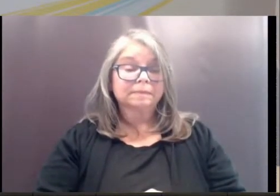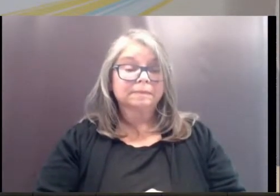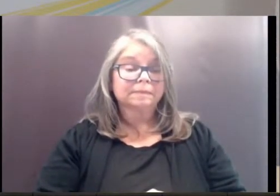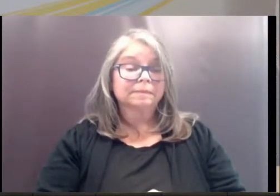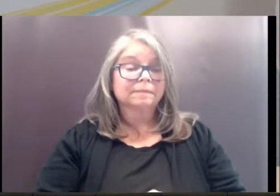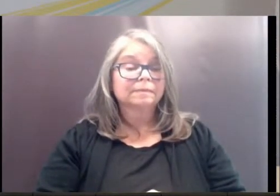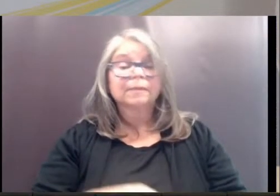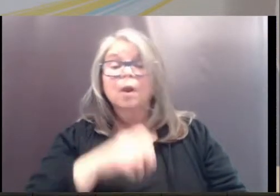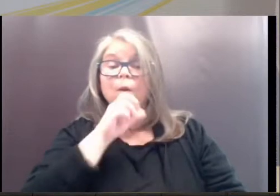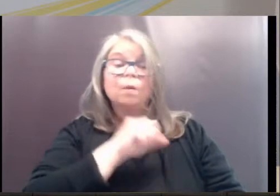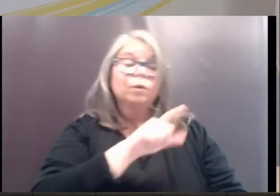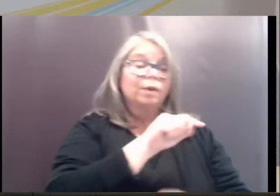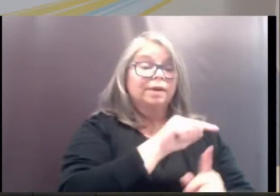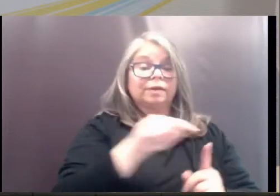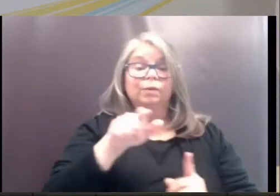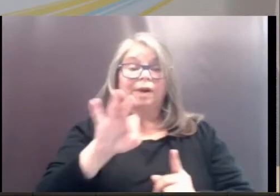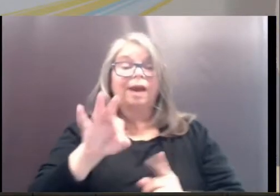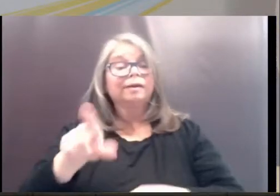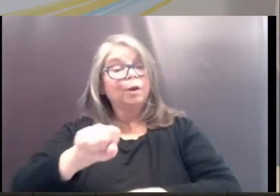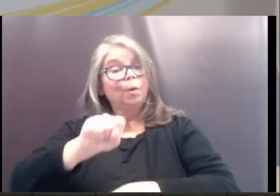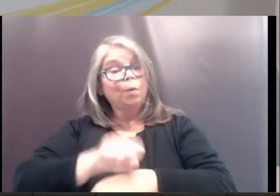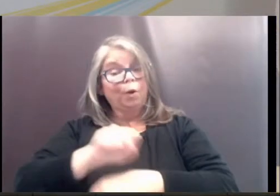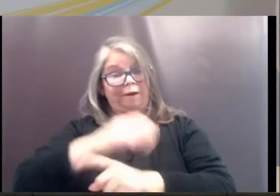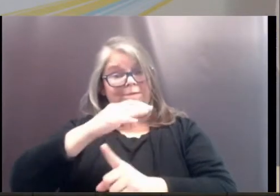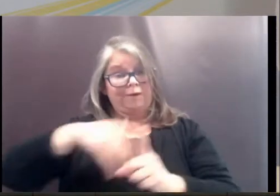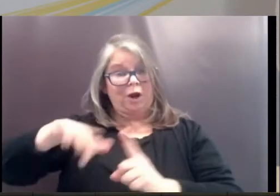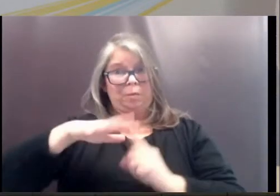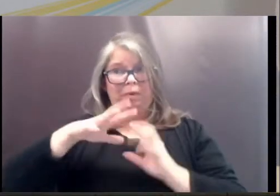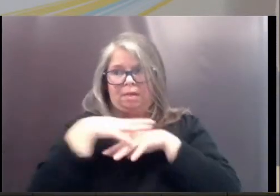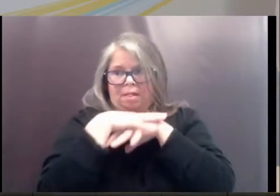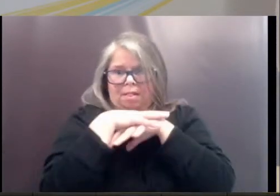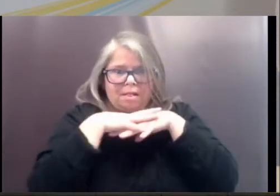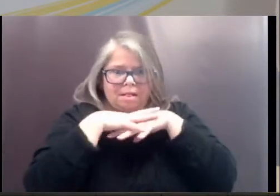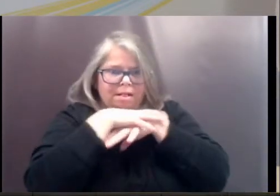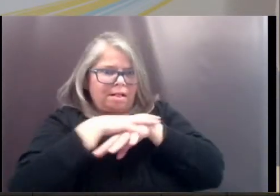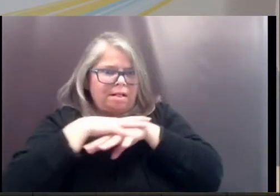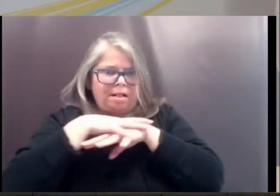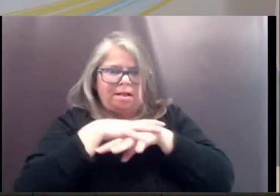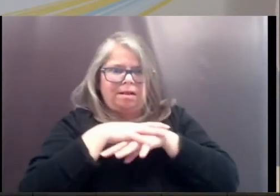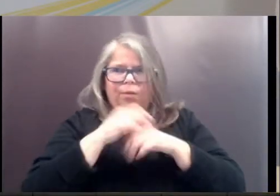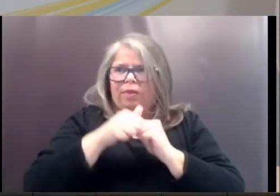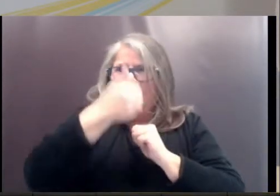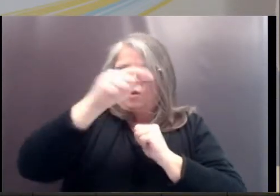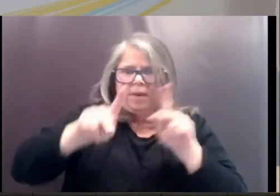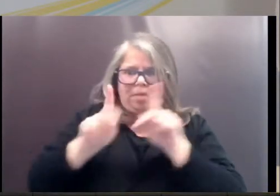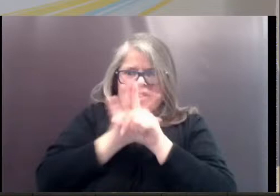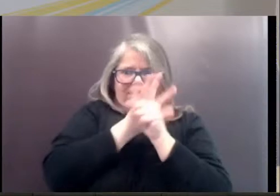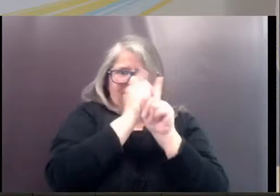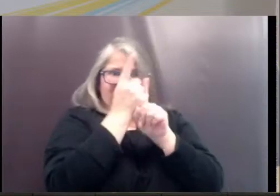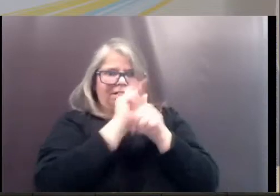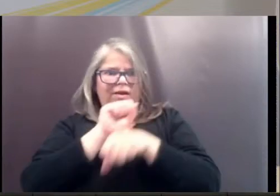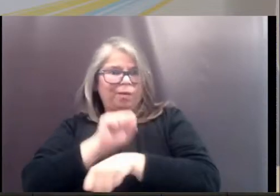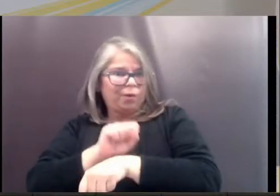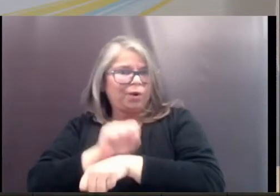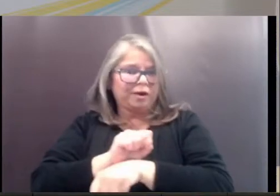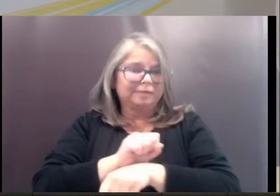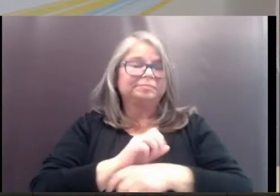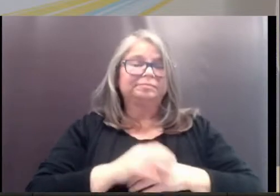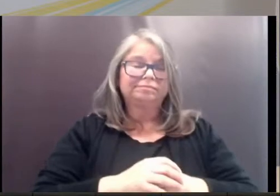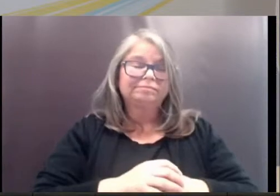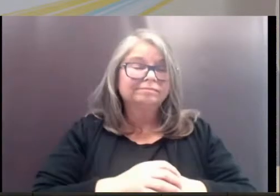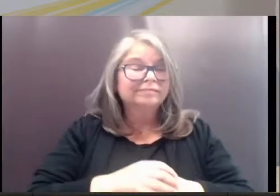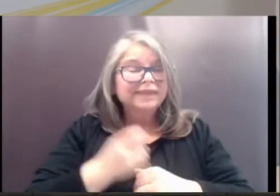crowded environment with multiple other people in that same age group, such as we mentioned fast food